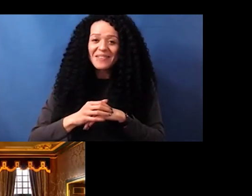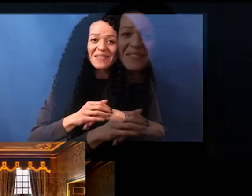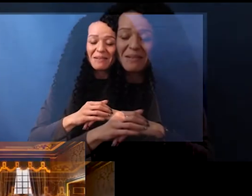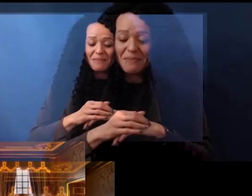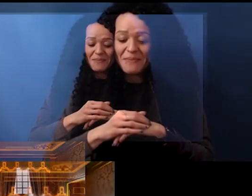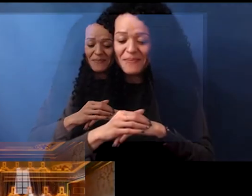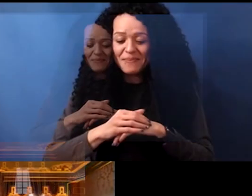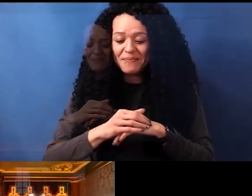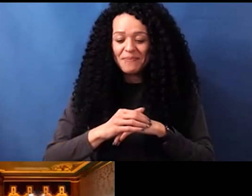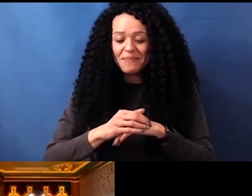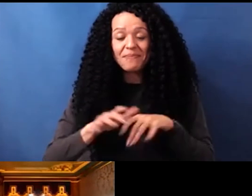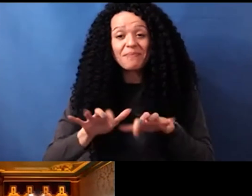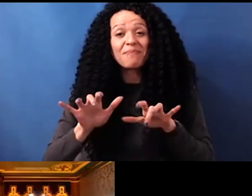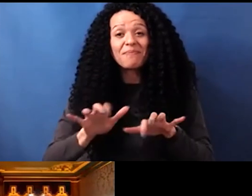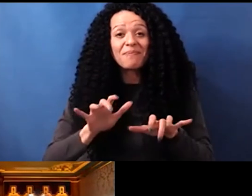blessed.